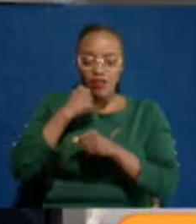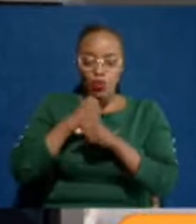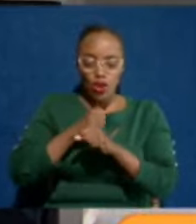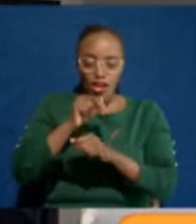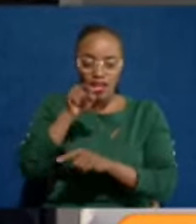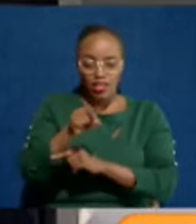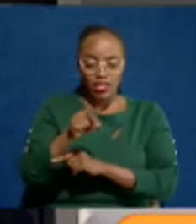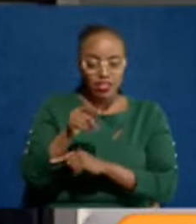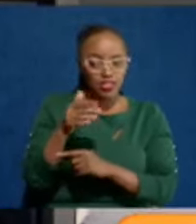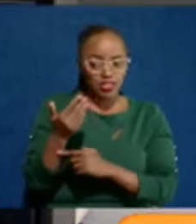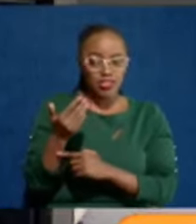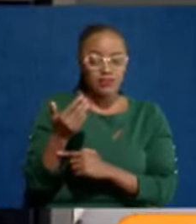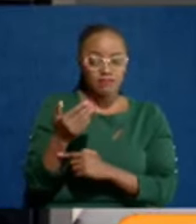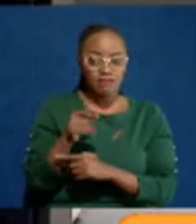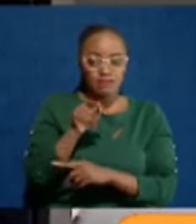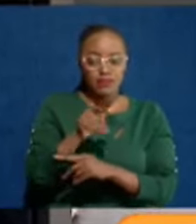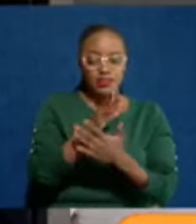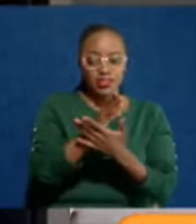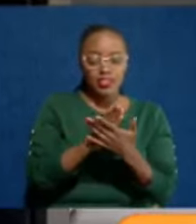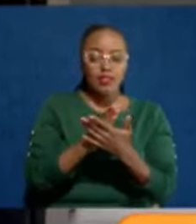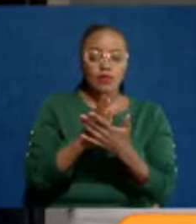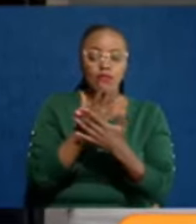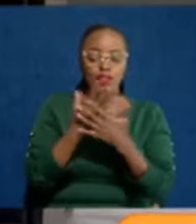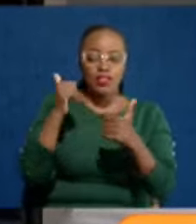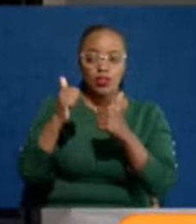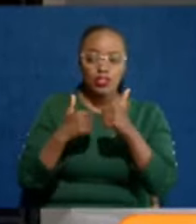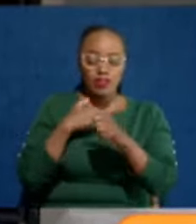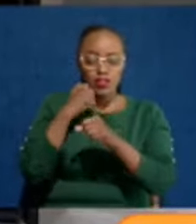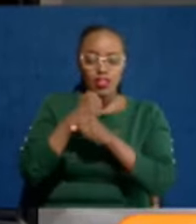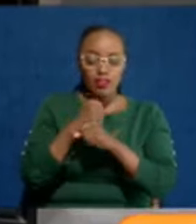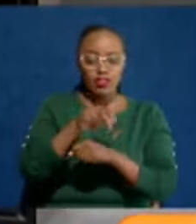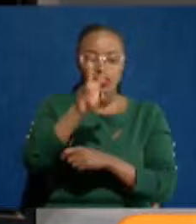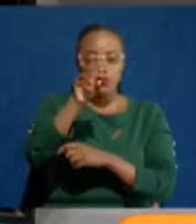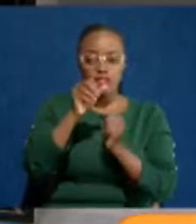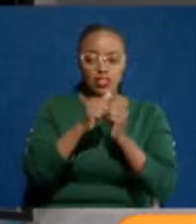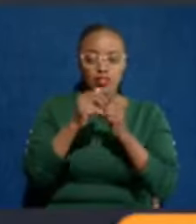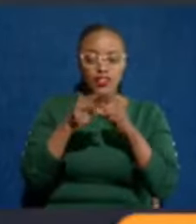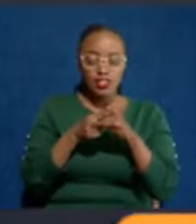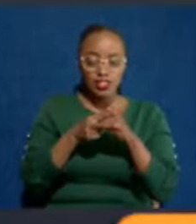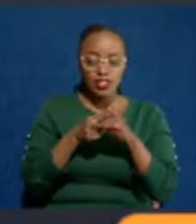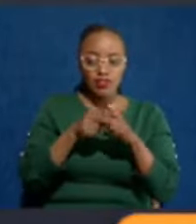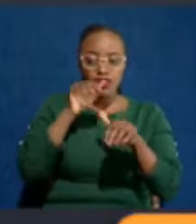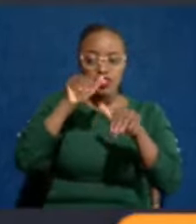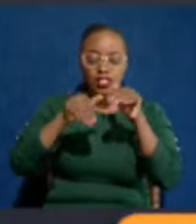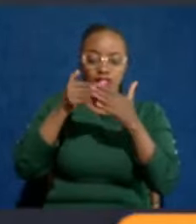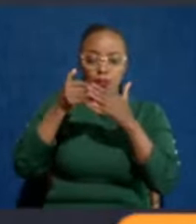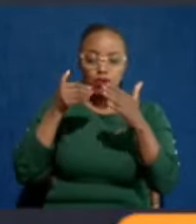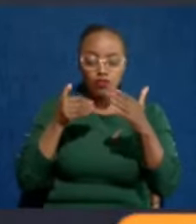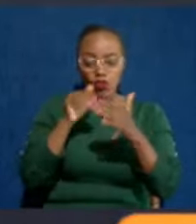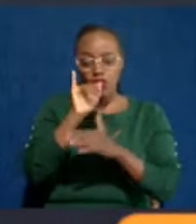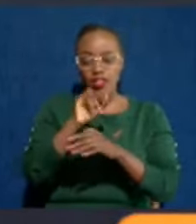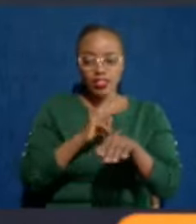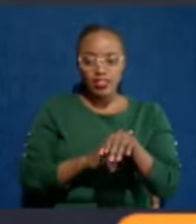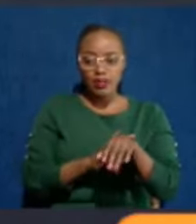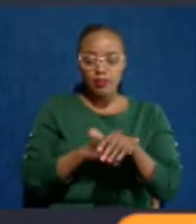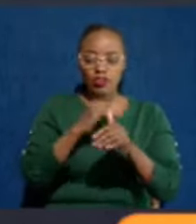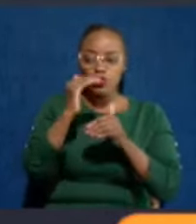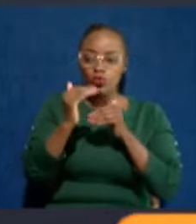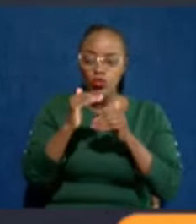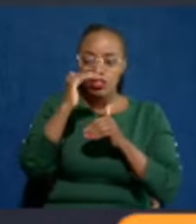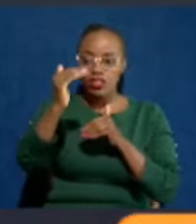before. These are some of the things they did in 2017, and even the election before that. In nearly